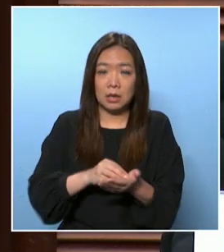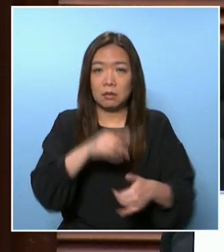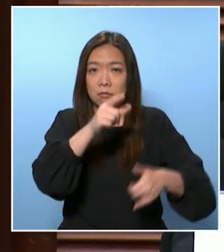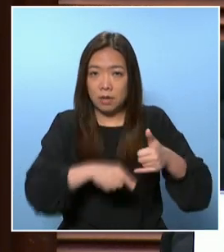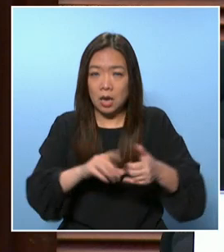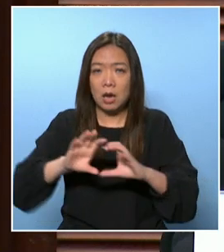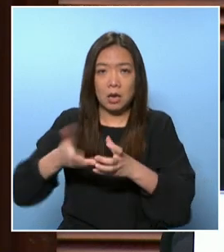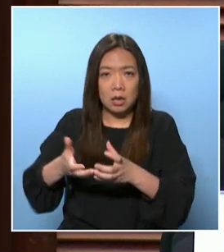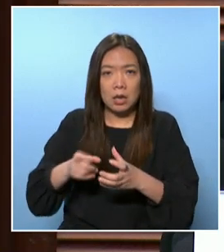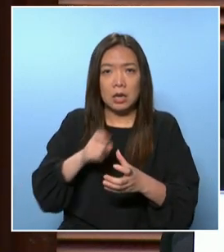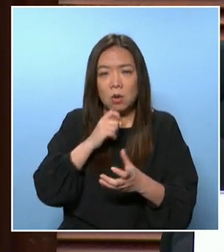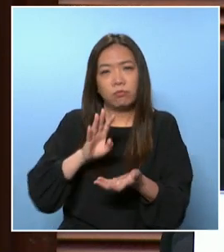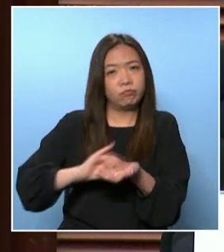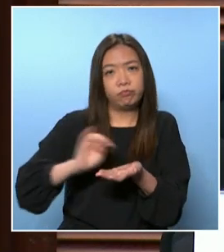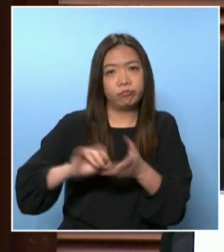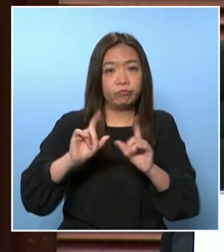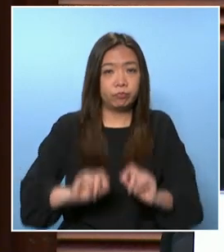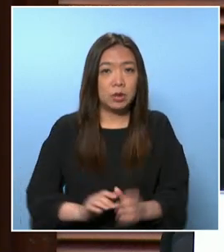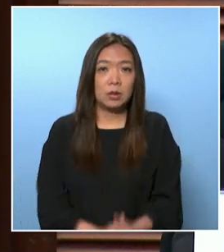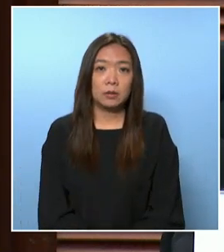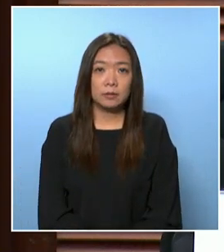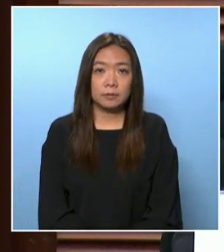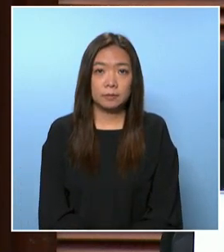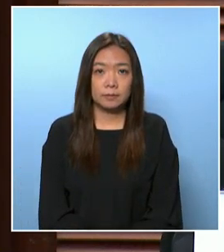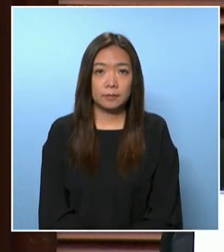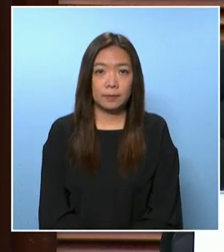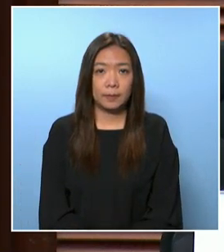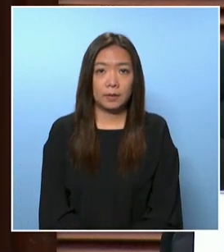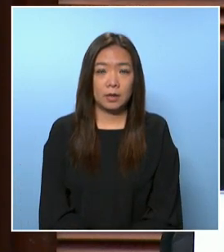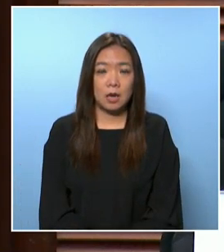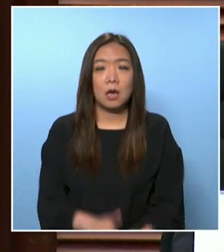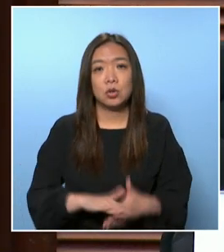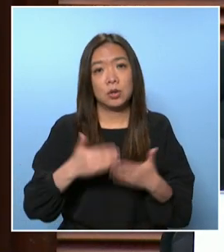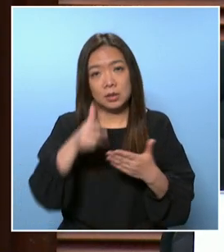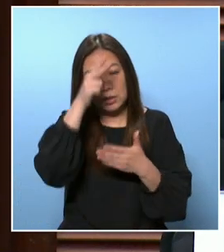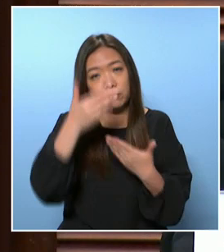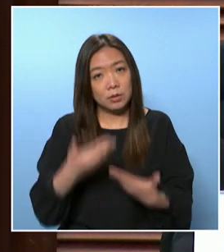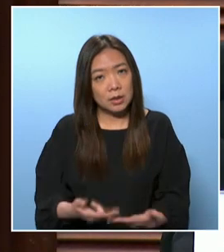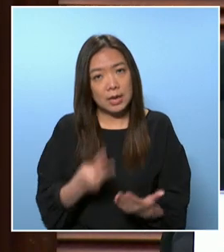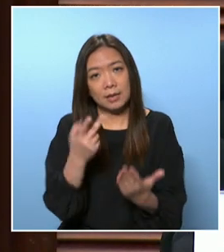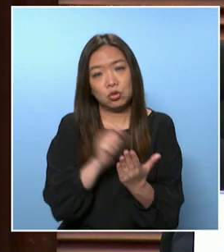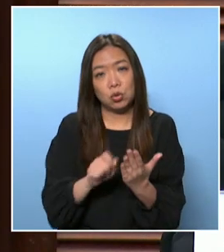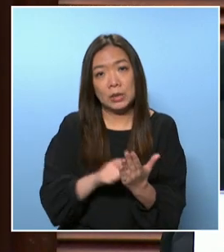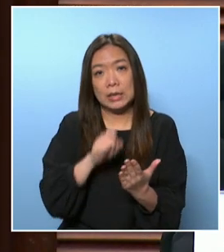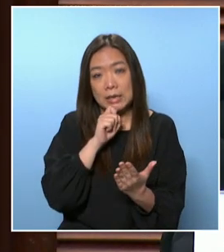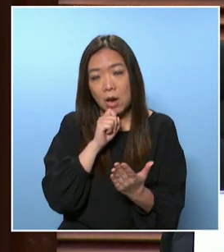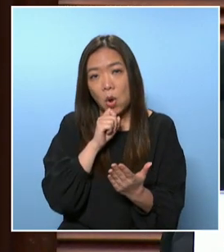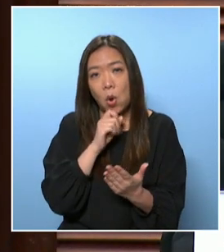and there is still uncertainties regarding this AMD